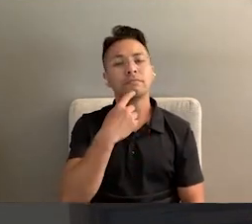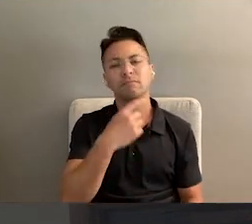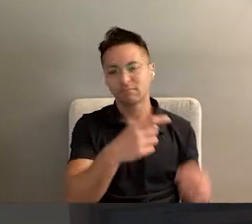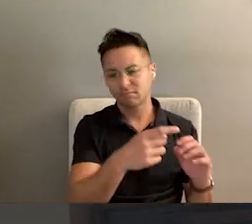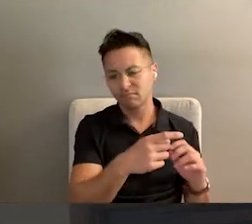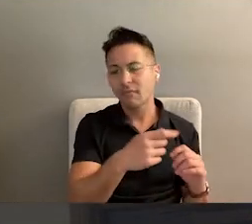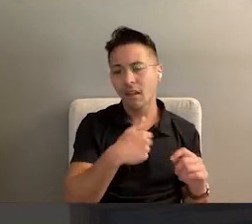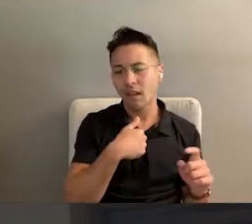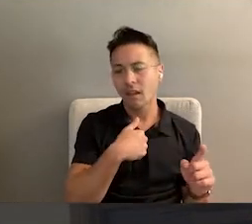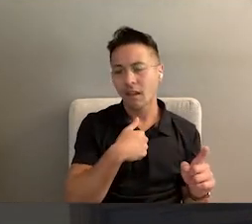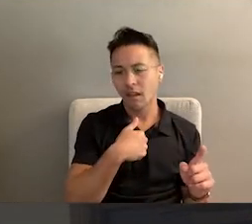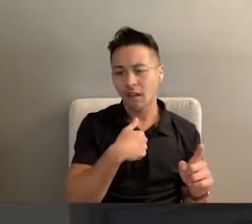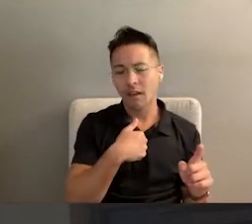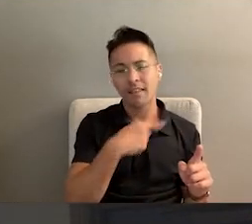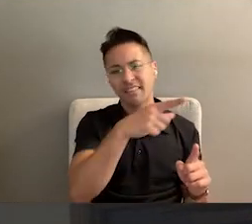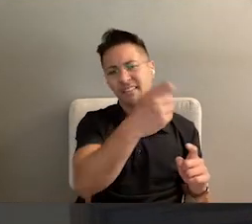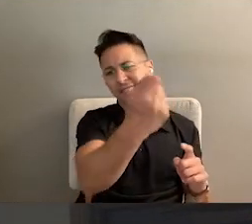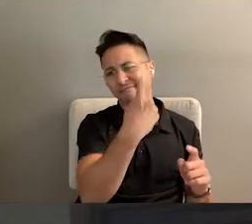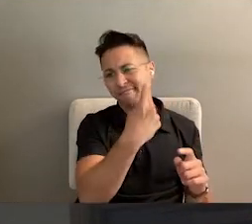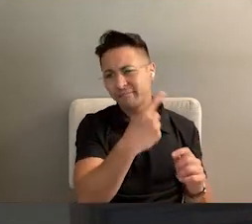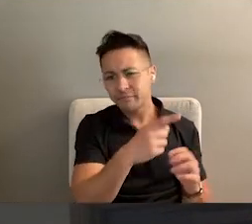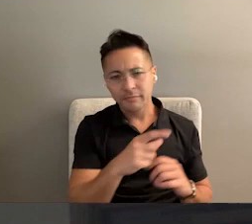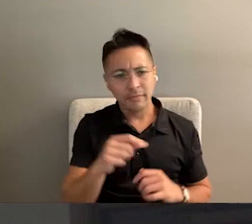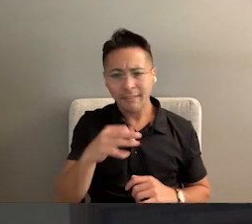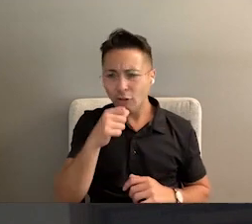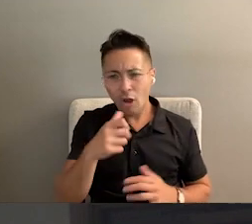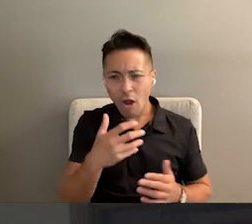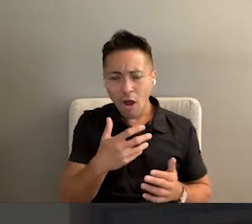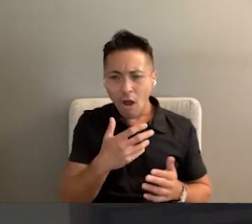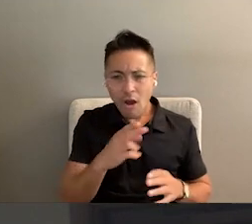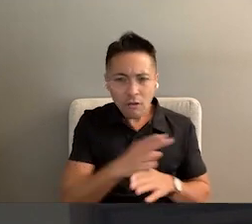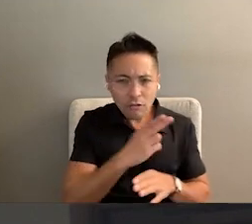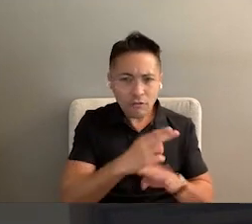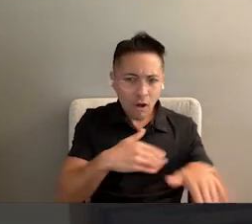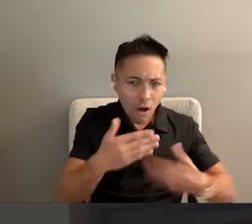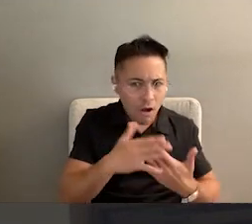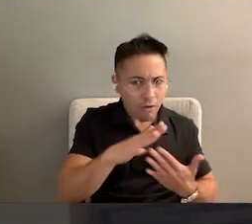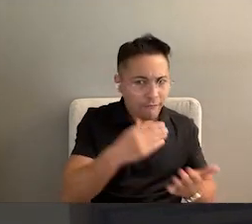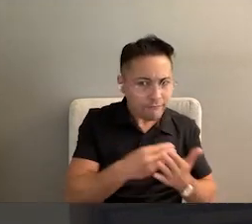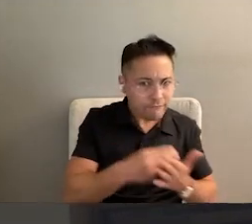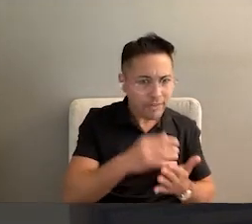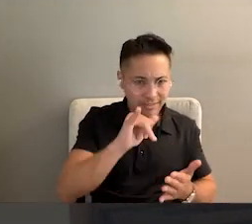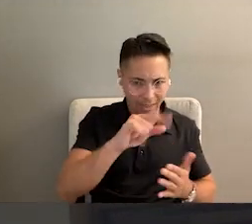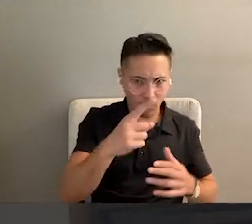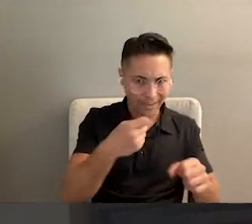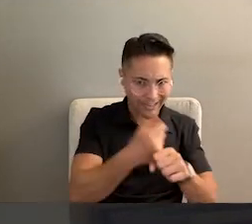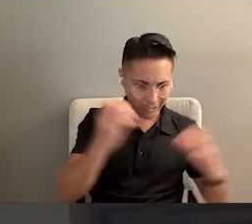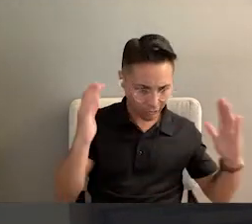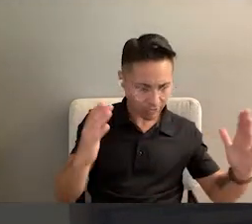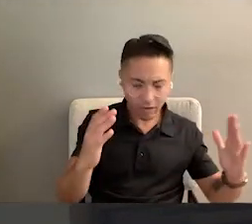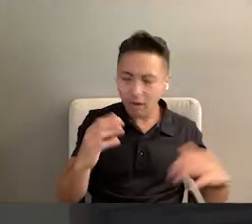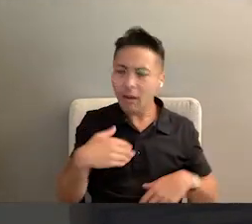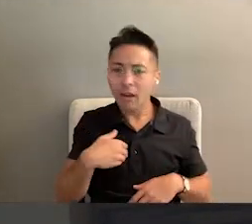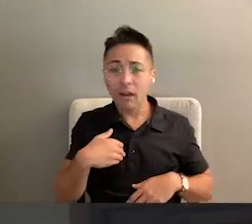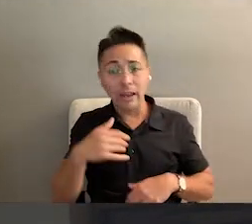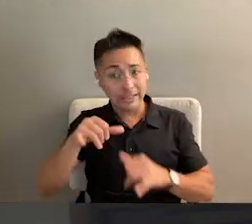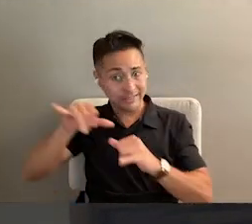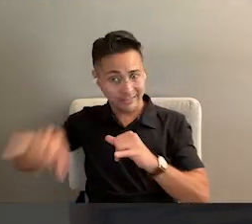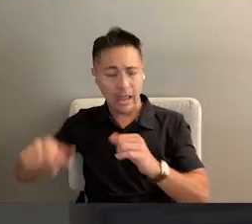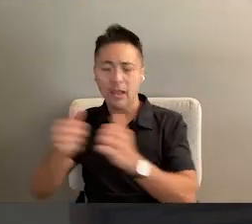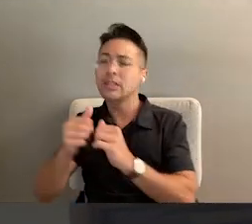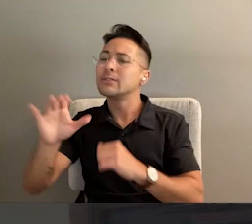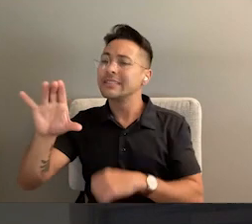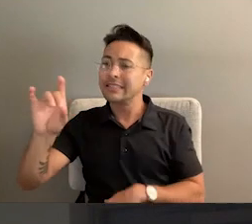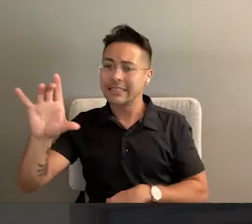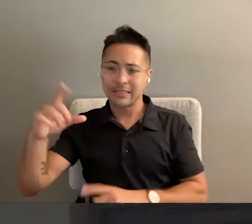like if Yes. your child goes to the hospital? So, yes, I will, they ask, if you don't use all your funds in the year and the month